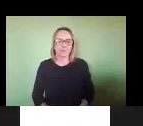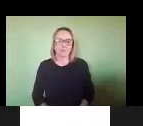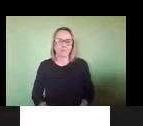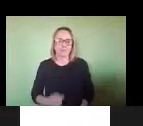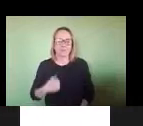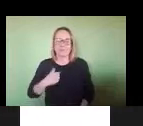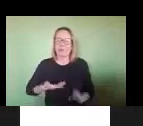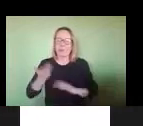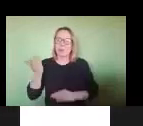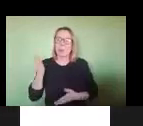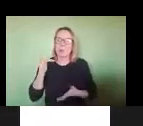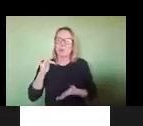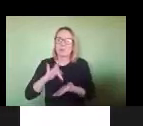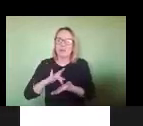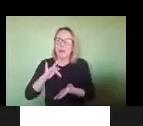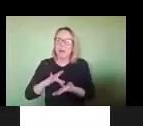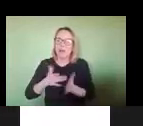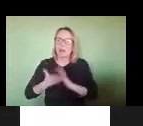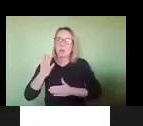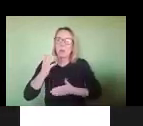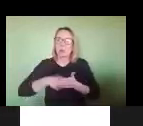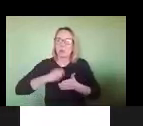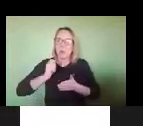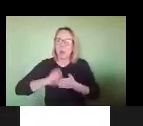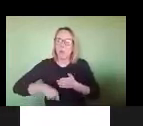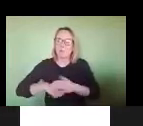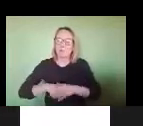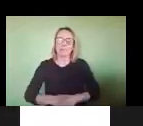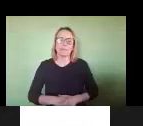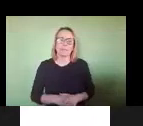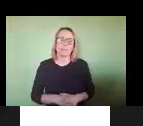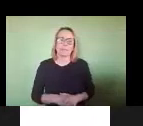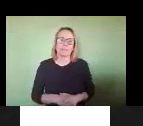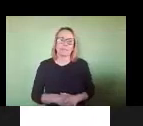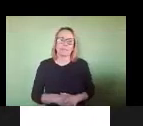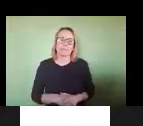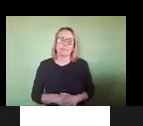up to town and shopping